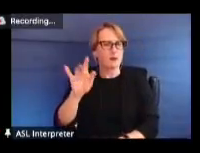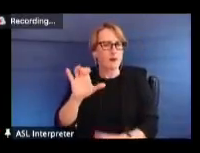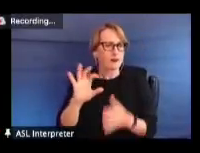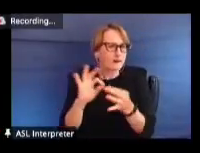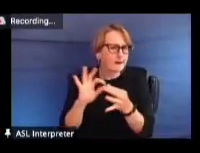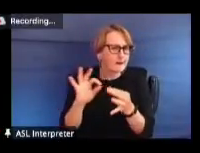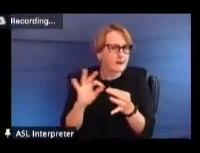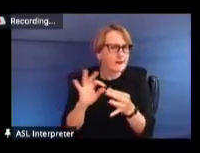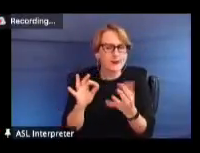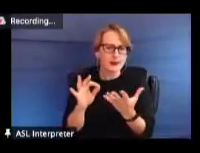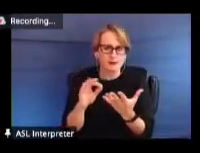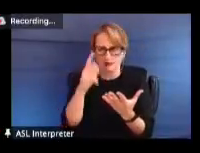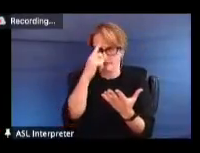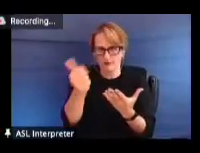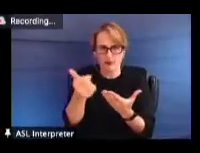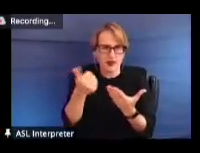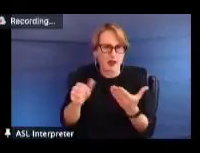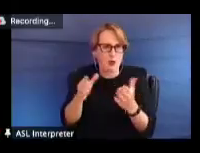way they wanted.